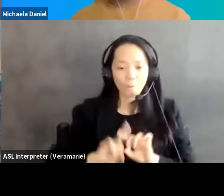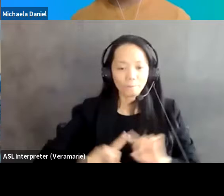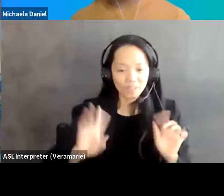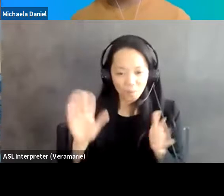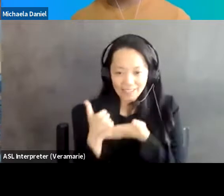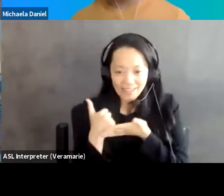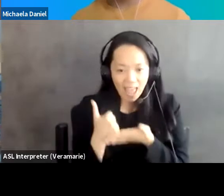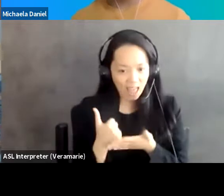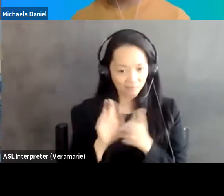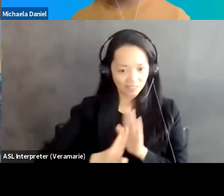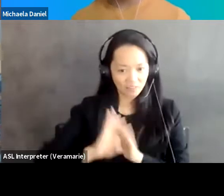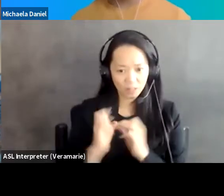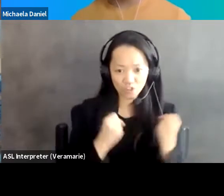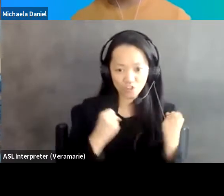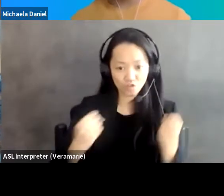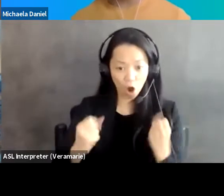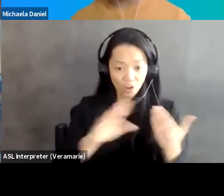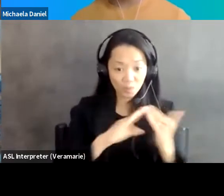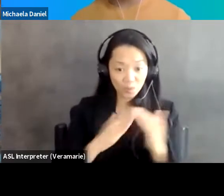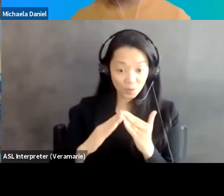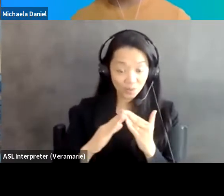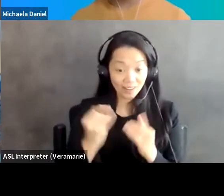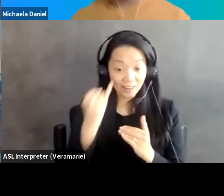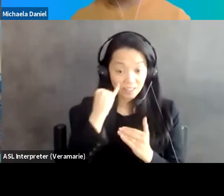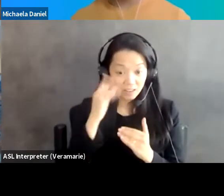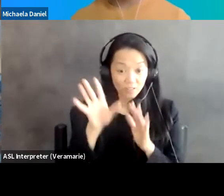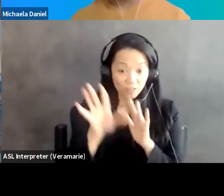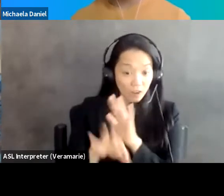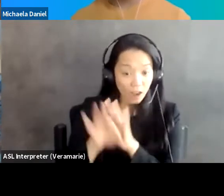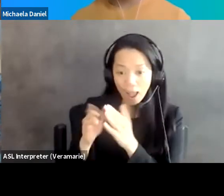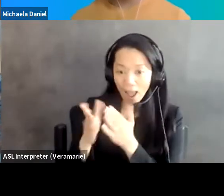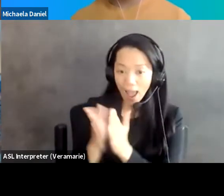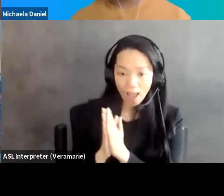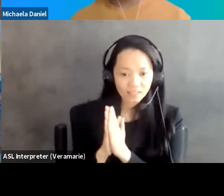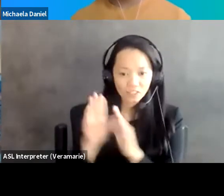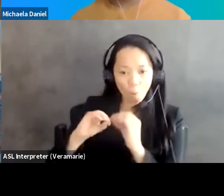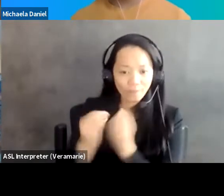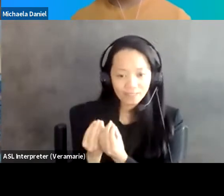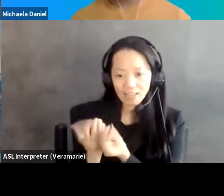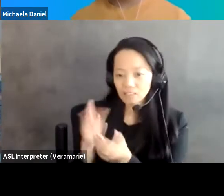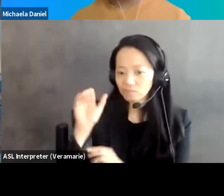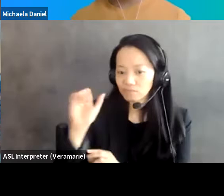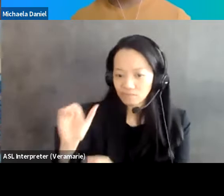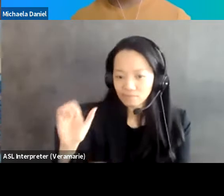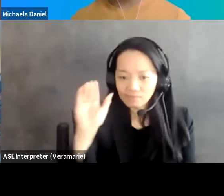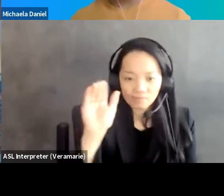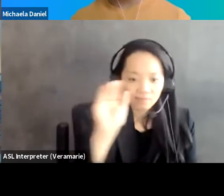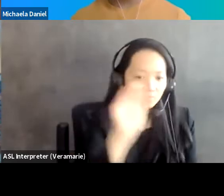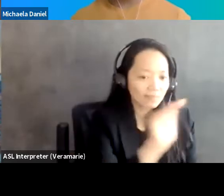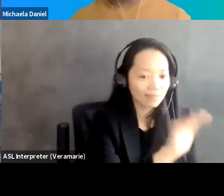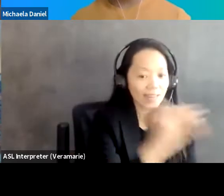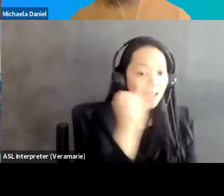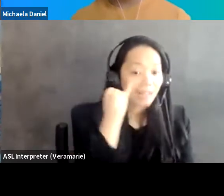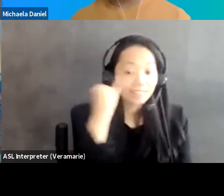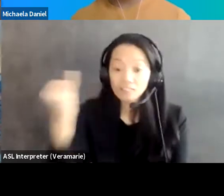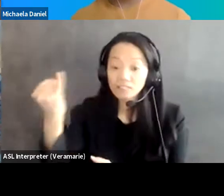you build a stronger community if you are soliciting input. And I would just, as far as